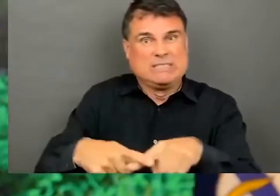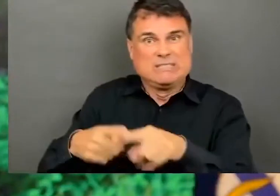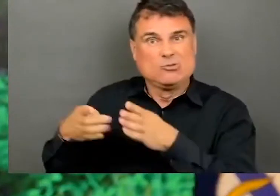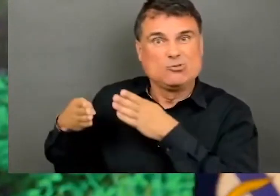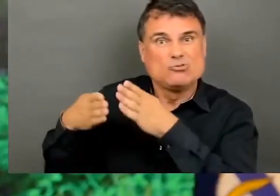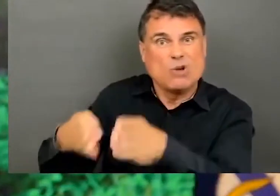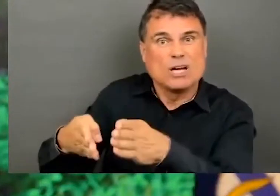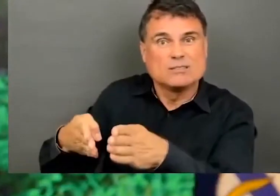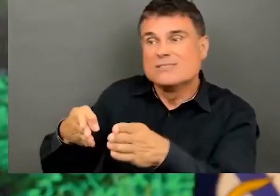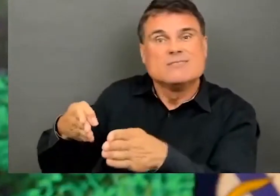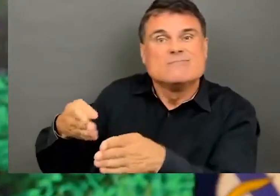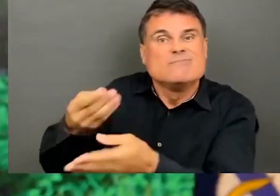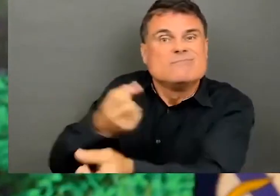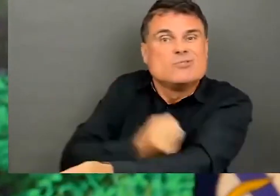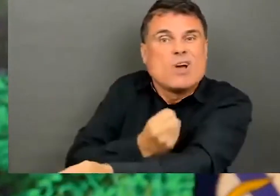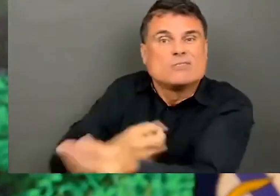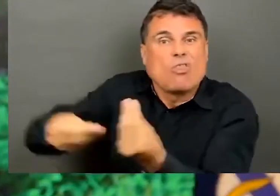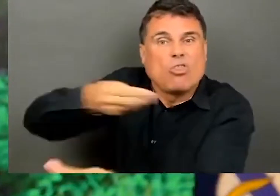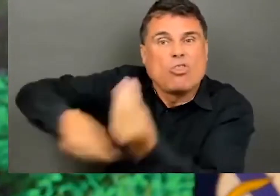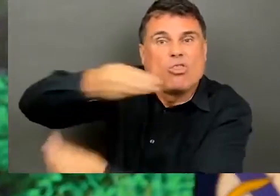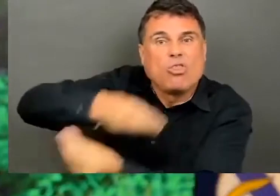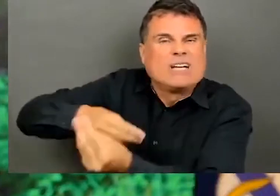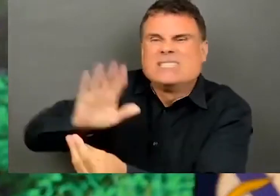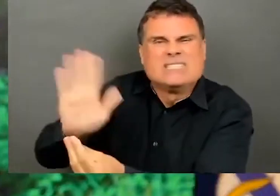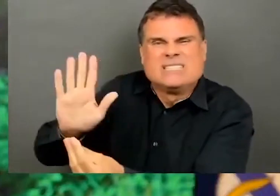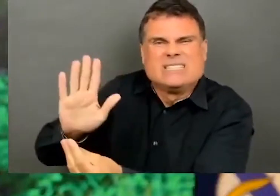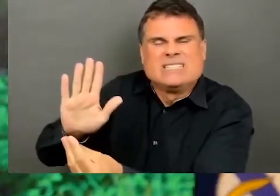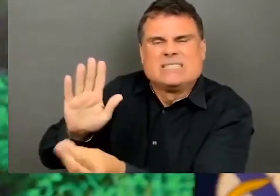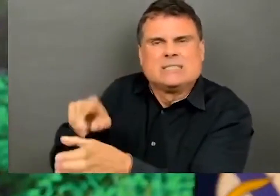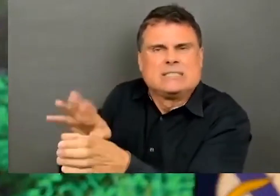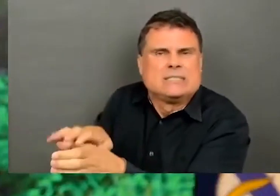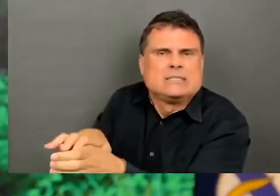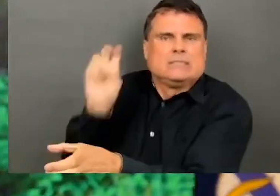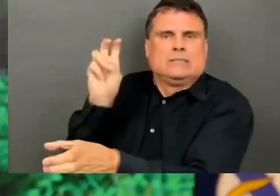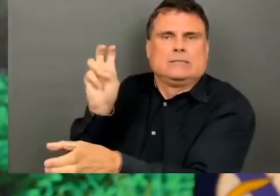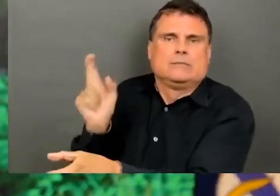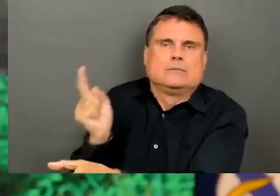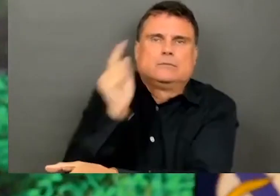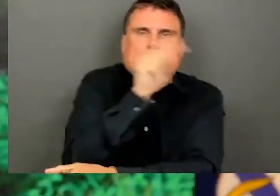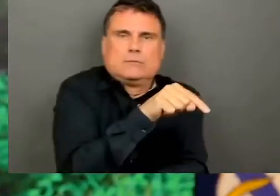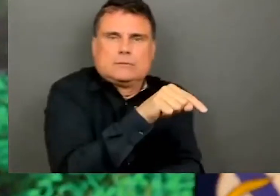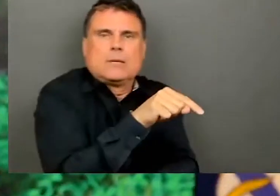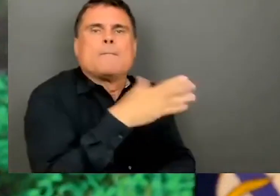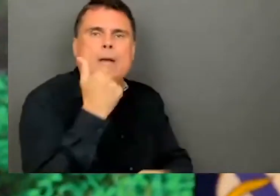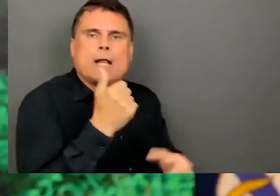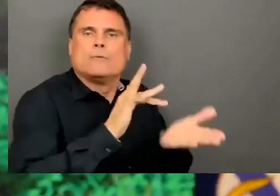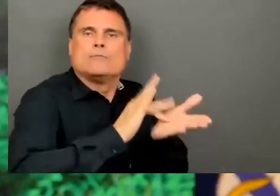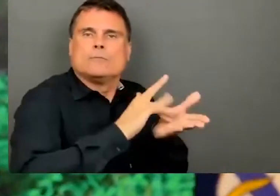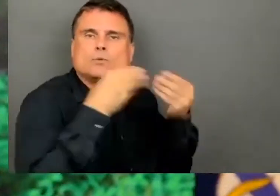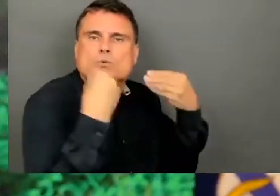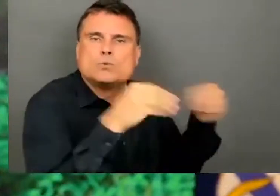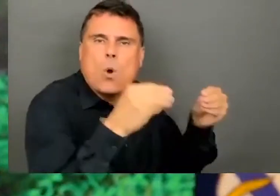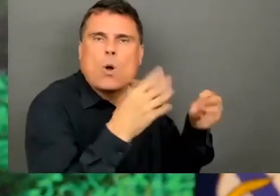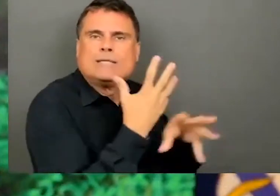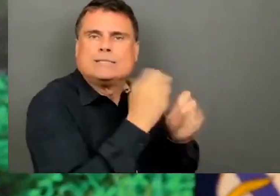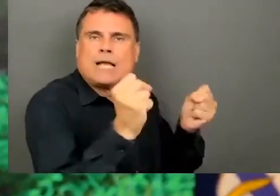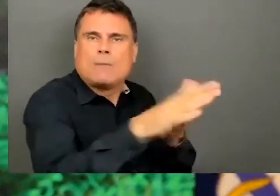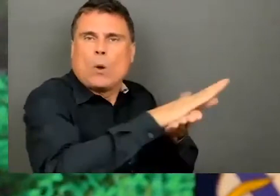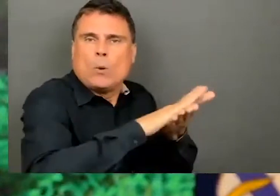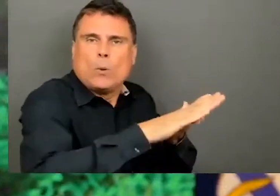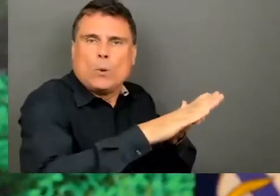by pharmacare, including a range of opioids and stimulants as determined by each program and